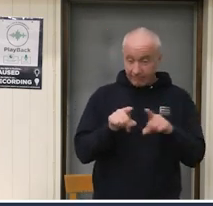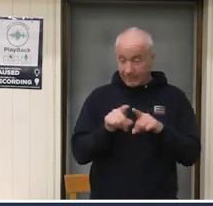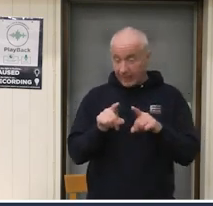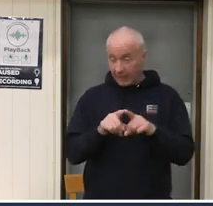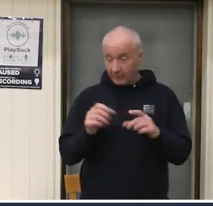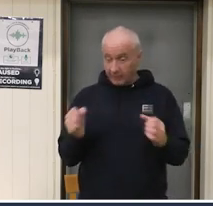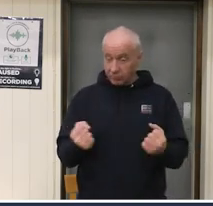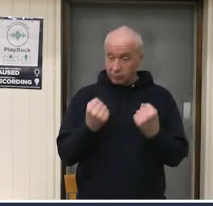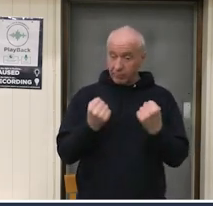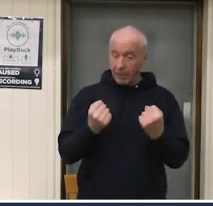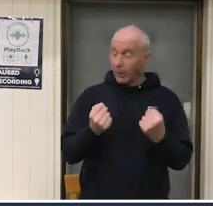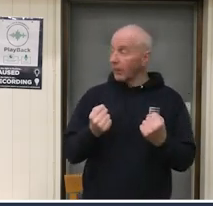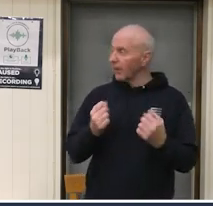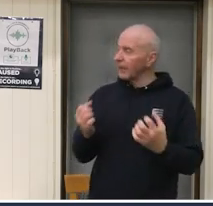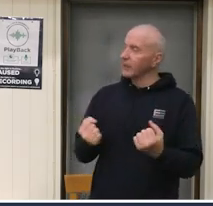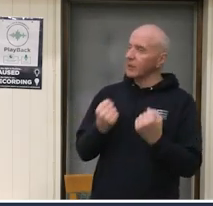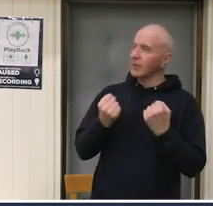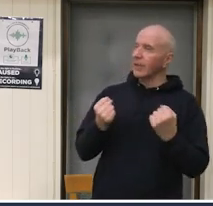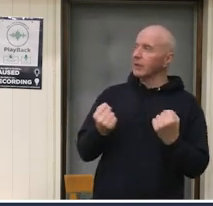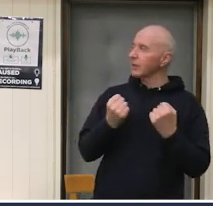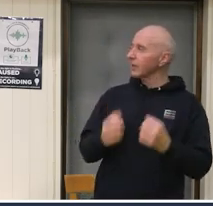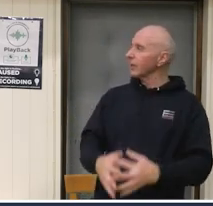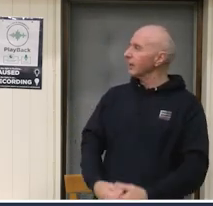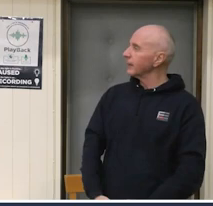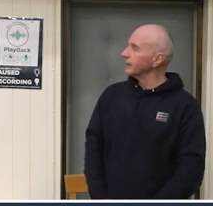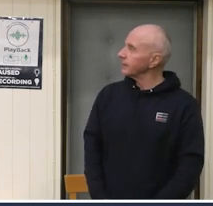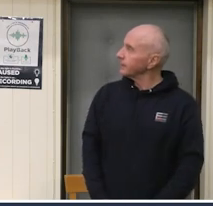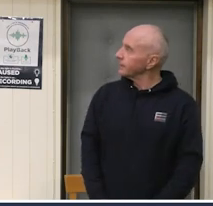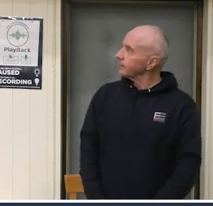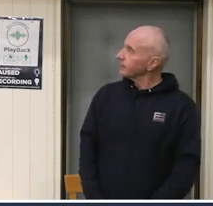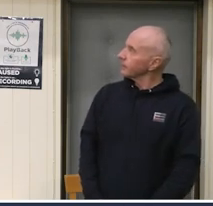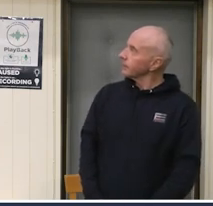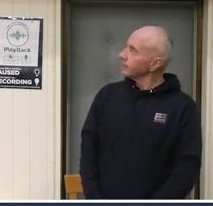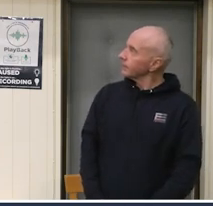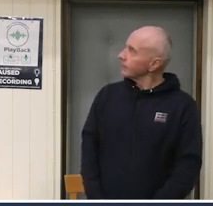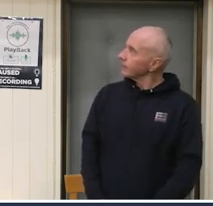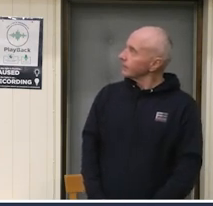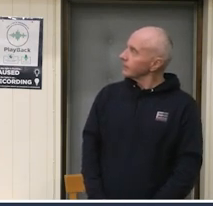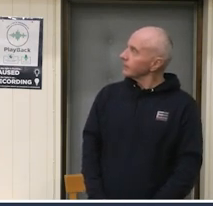So that's just to kind of give you a bit of perspective about some of the numbers here.